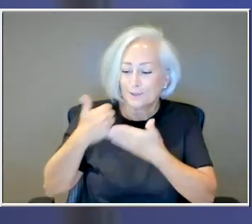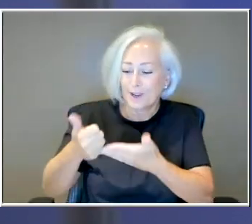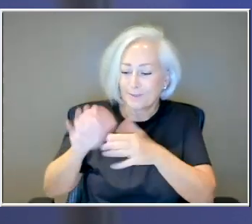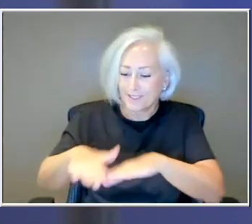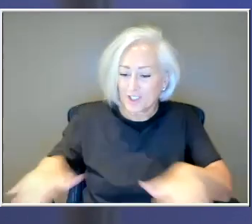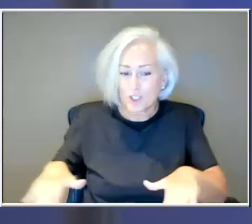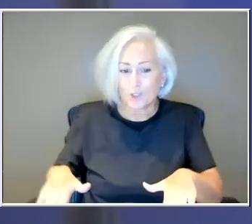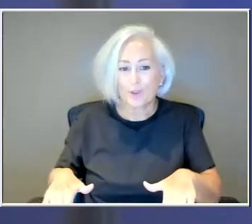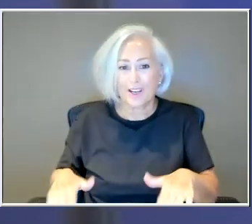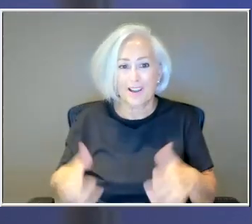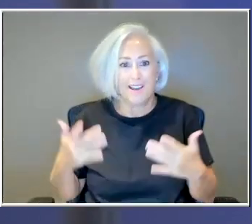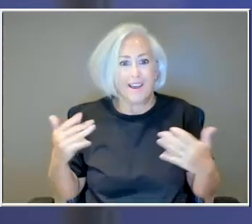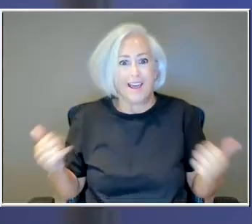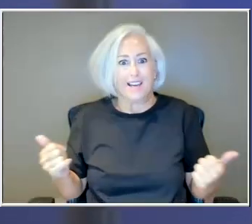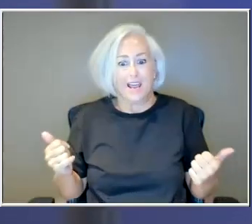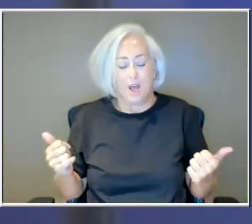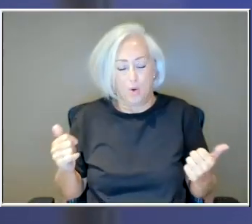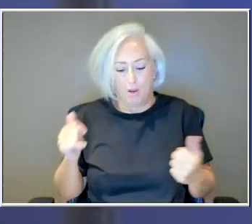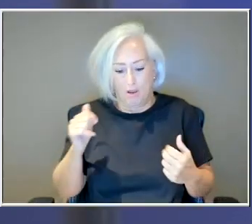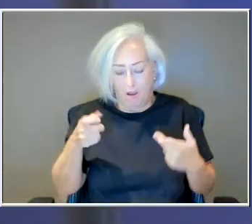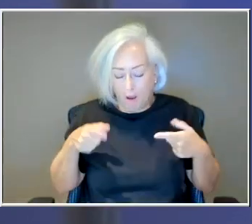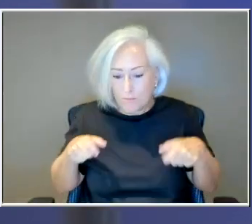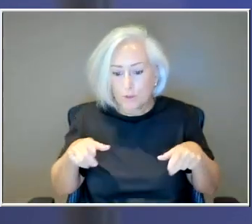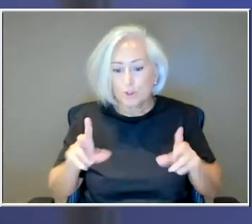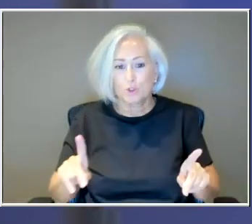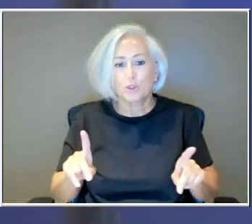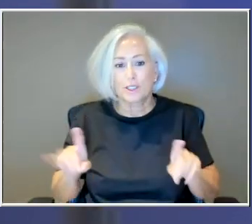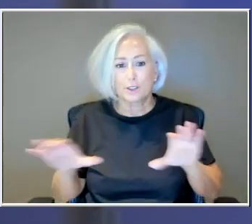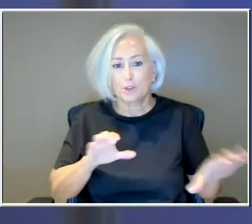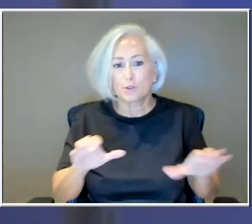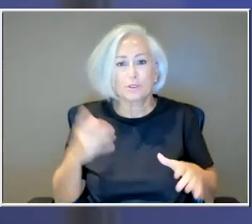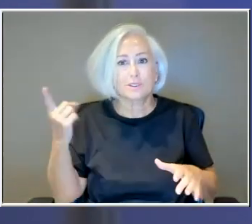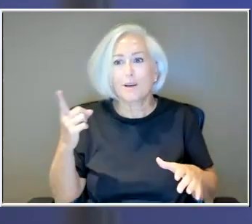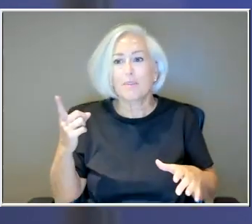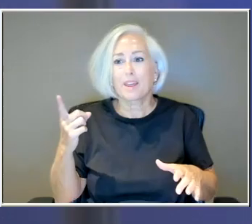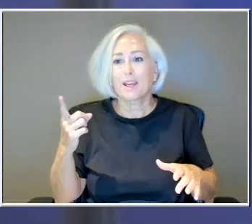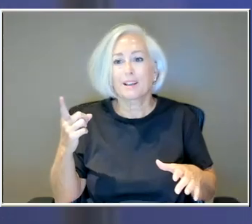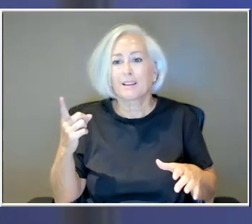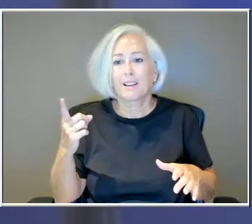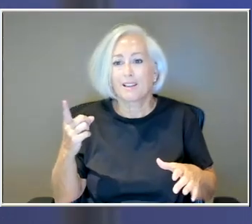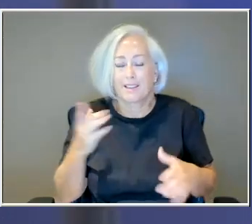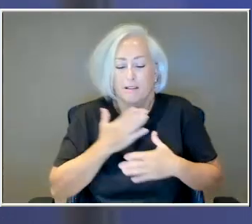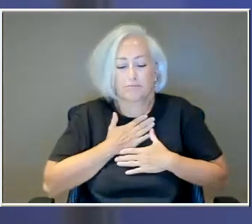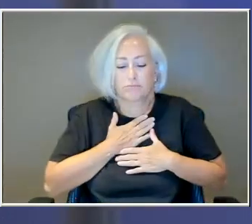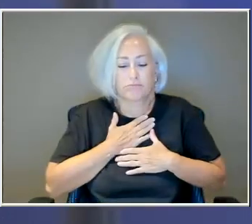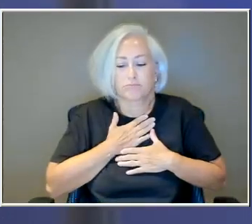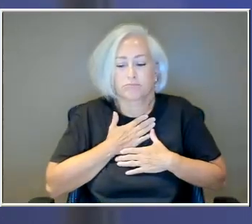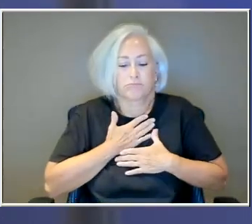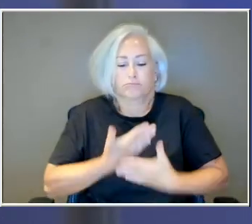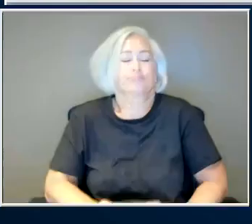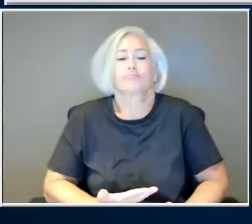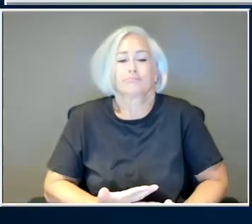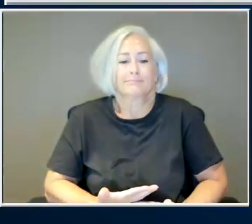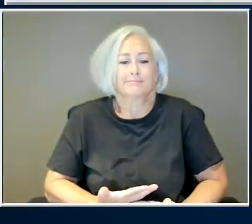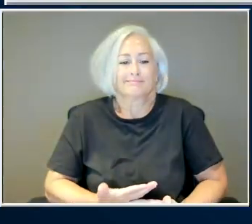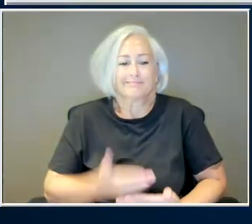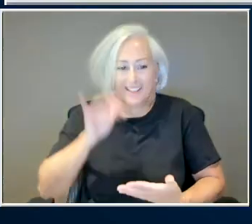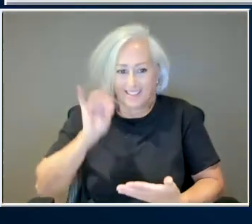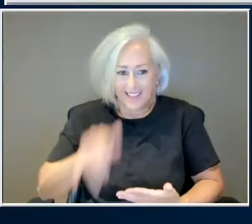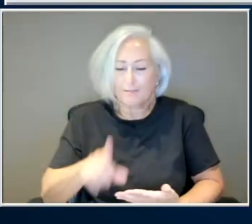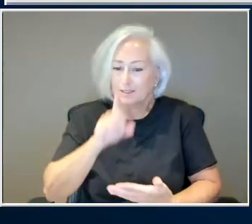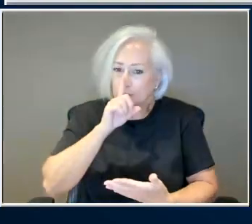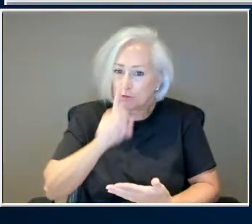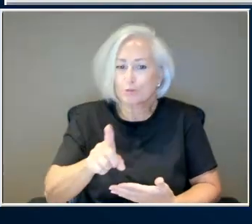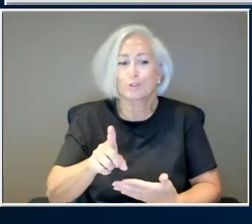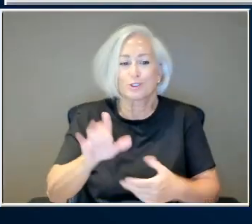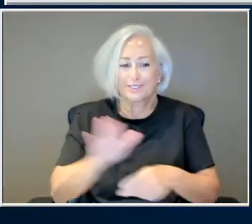completely altruistic, completely voluntary. Justin, it was a divine sign for you. It's like, we need you, Justin. We